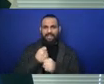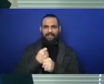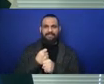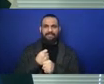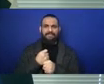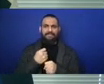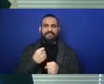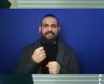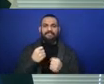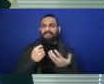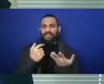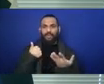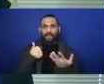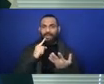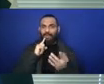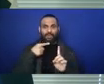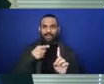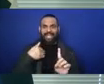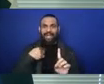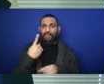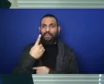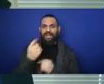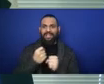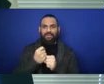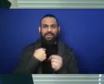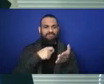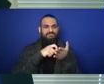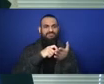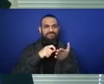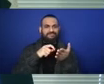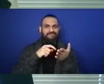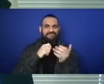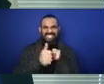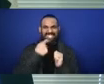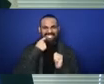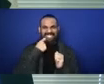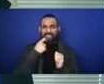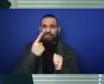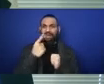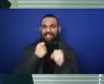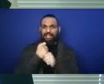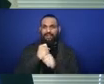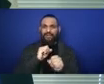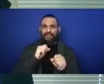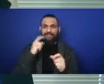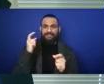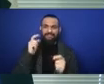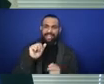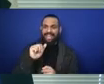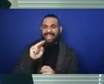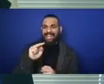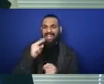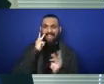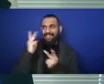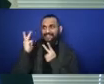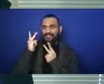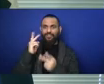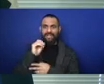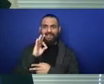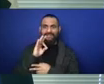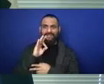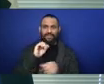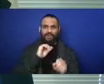basically had 1 year. We marked the 1 year anniversary of COVID in our country and COVID in El Paso. And